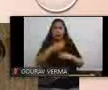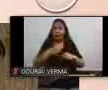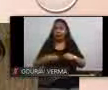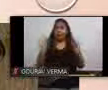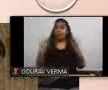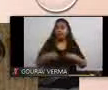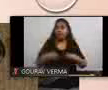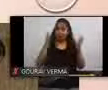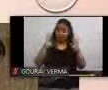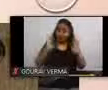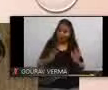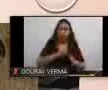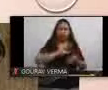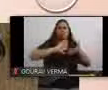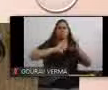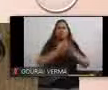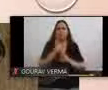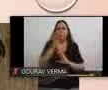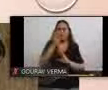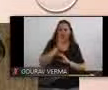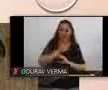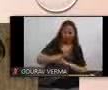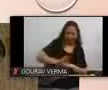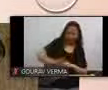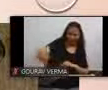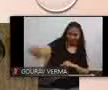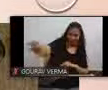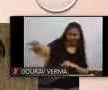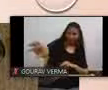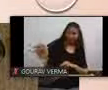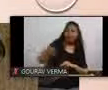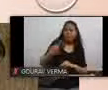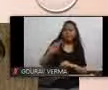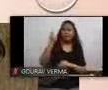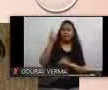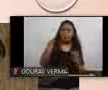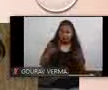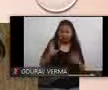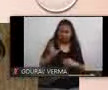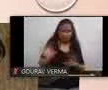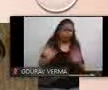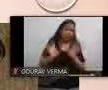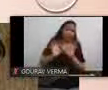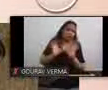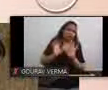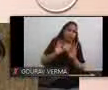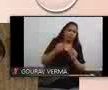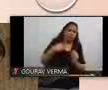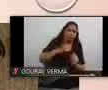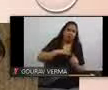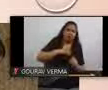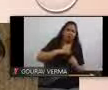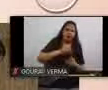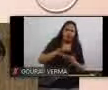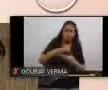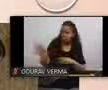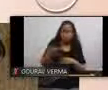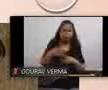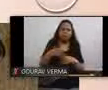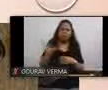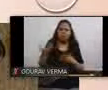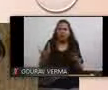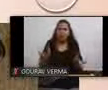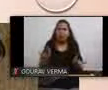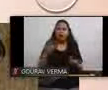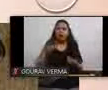something. A ball, which was initially very threatening, can become very interesting because I can punch